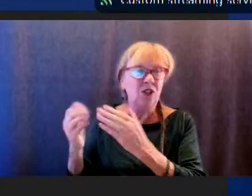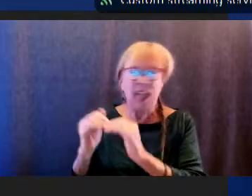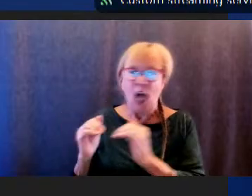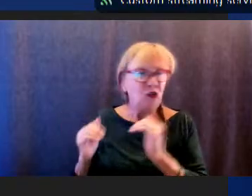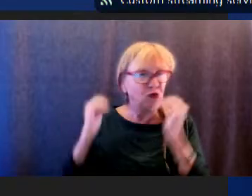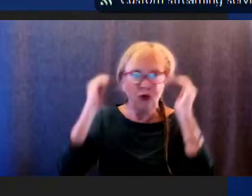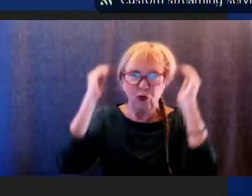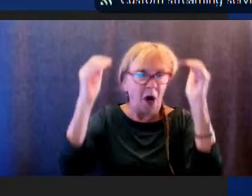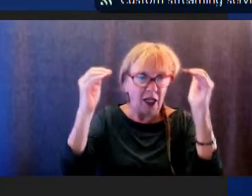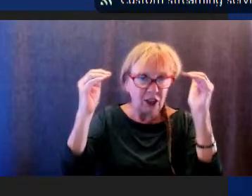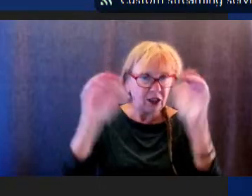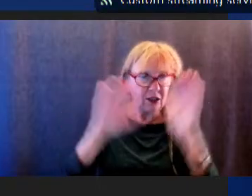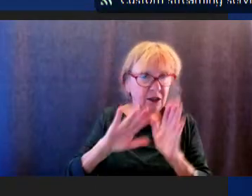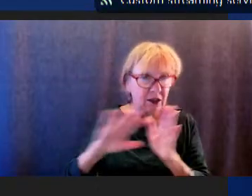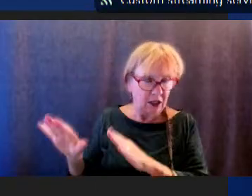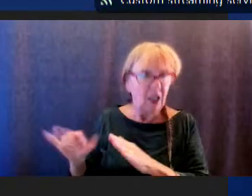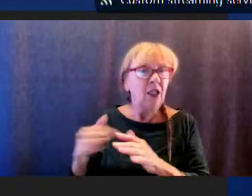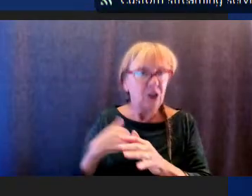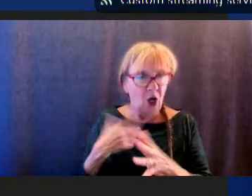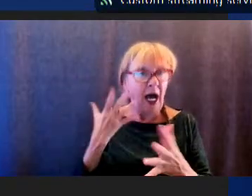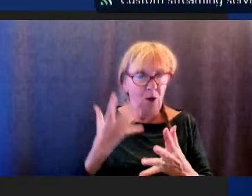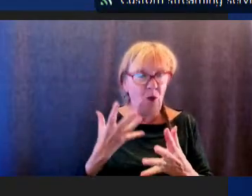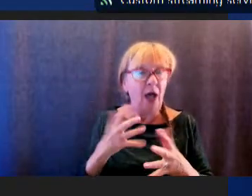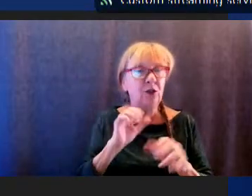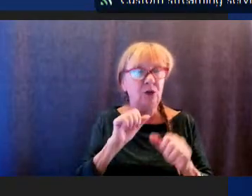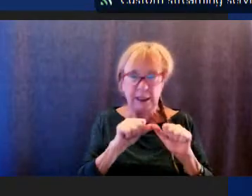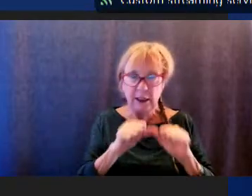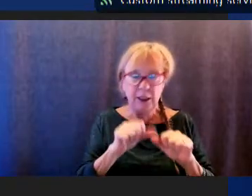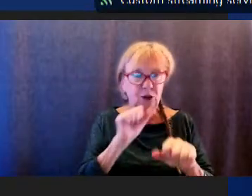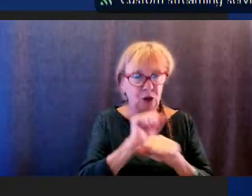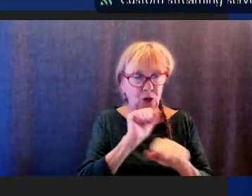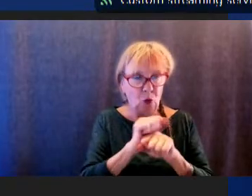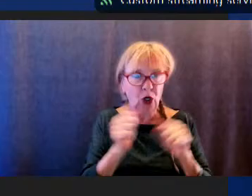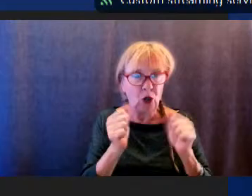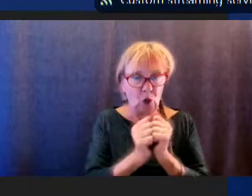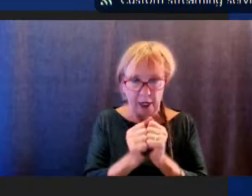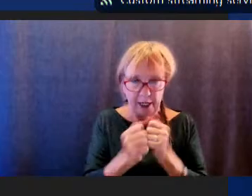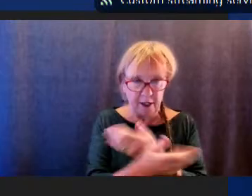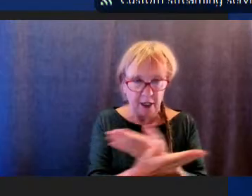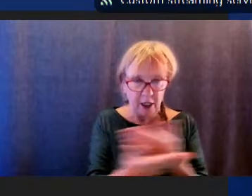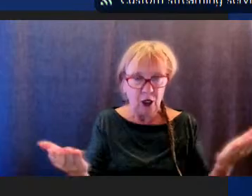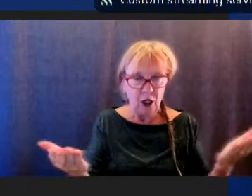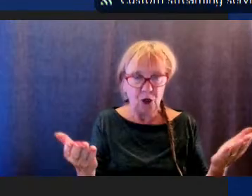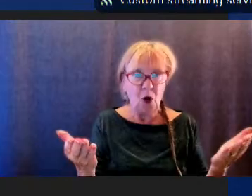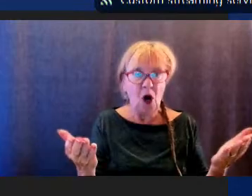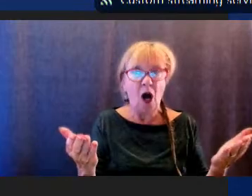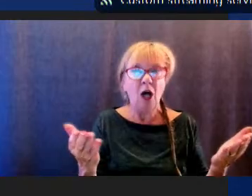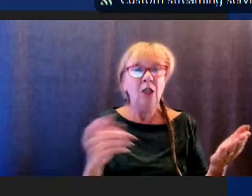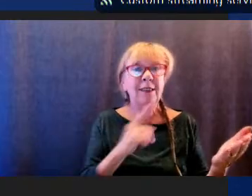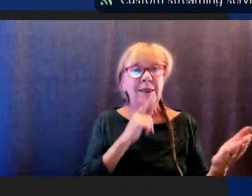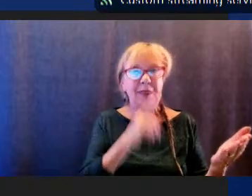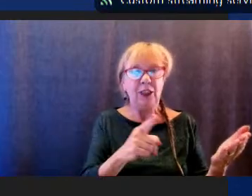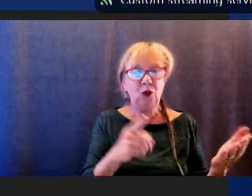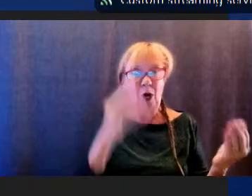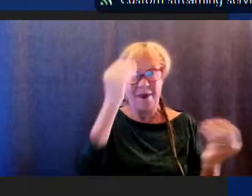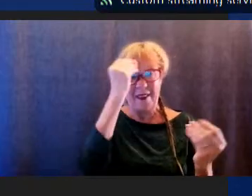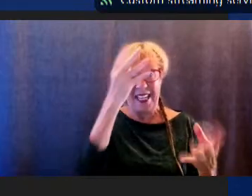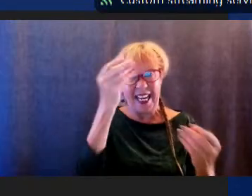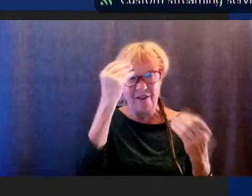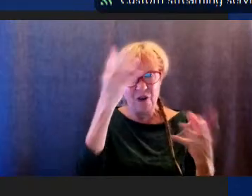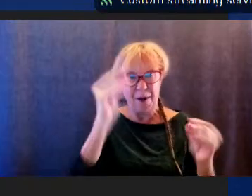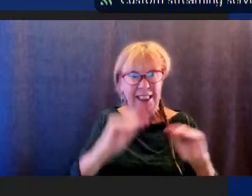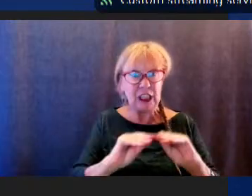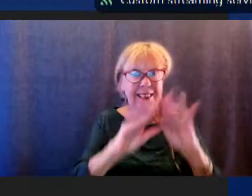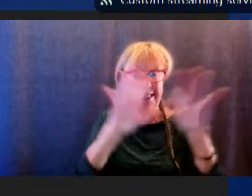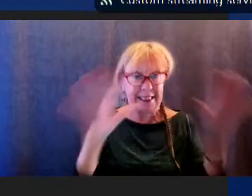with you on these Tuesday or Monday calls. I want to make, clear up some of the misinformation out there. And I want you all,